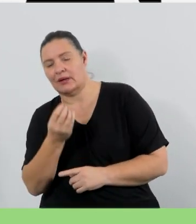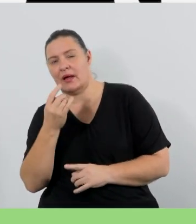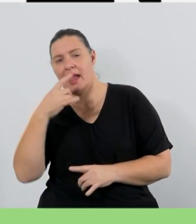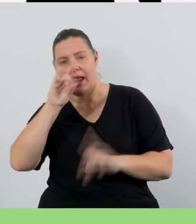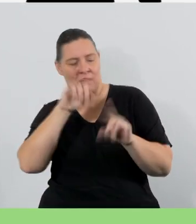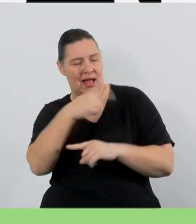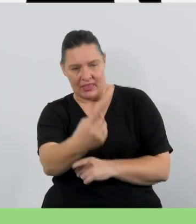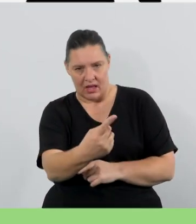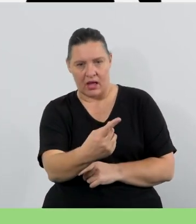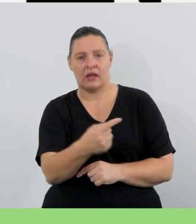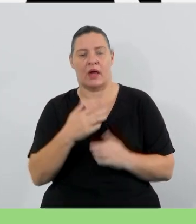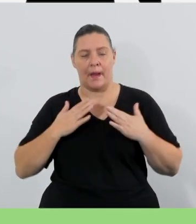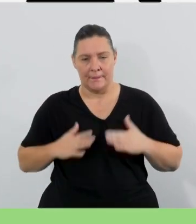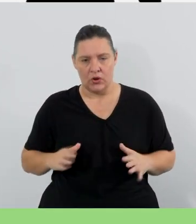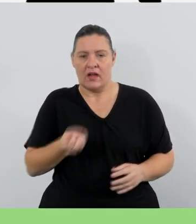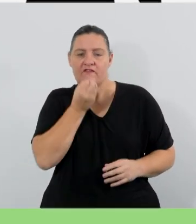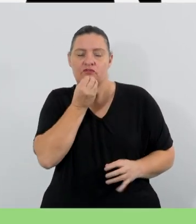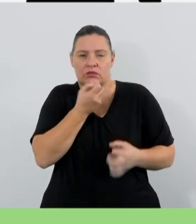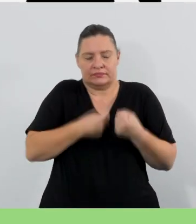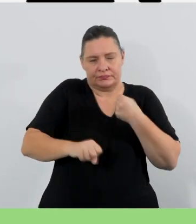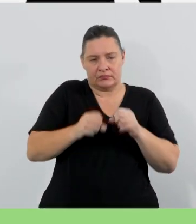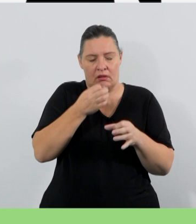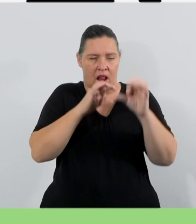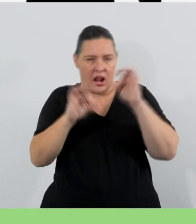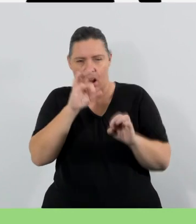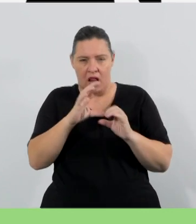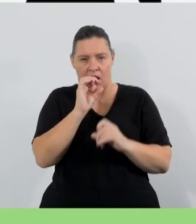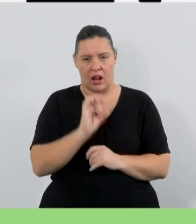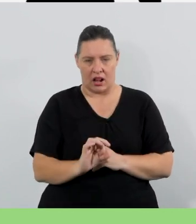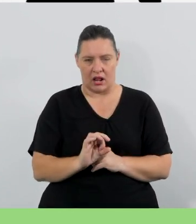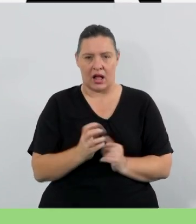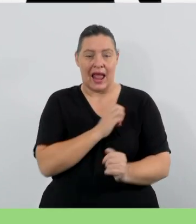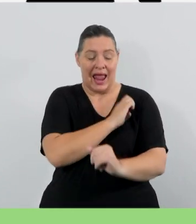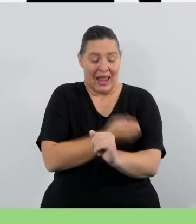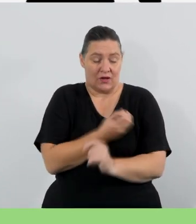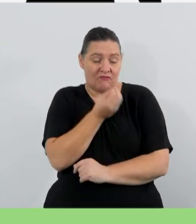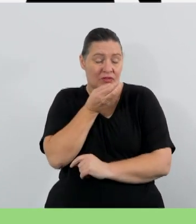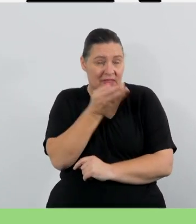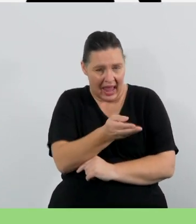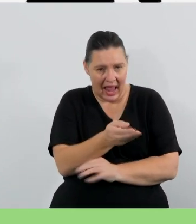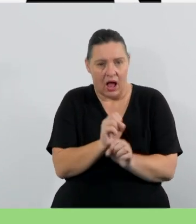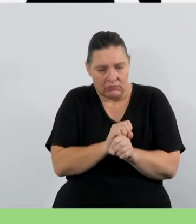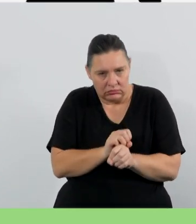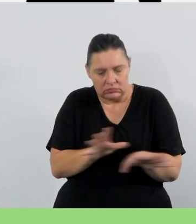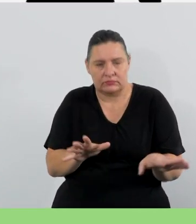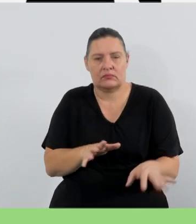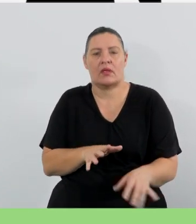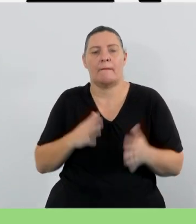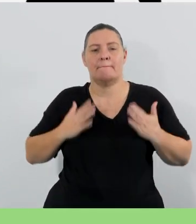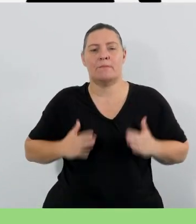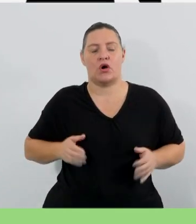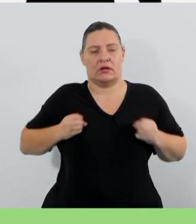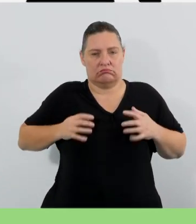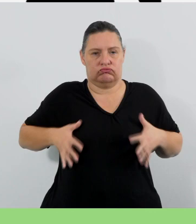its body breaks down the food, and the energy in the food is released into the